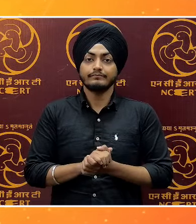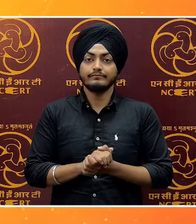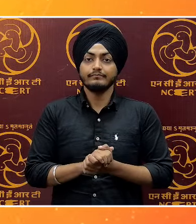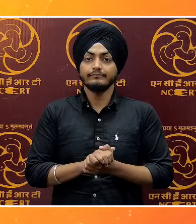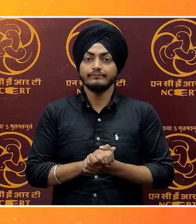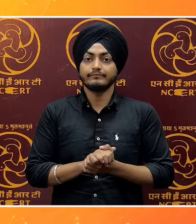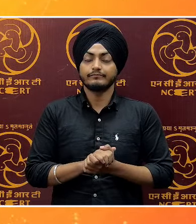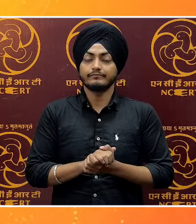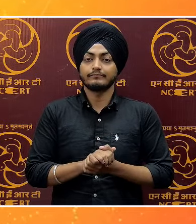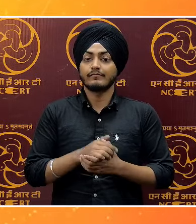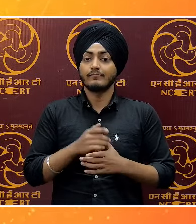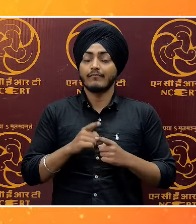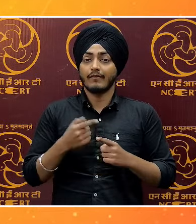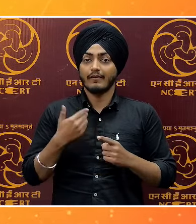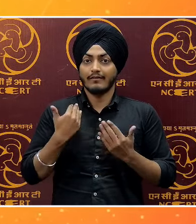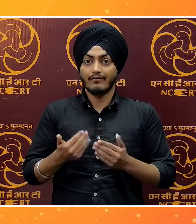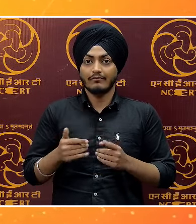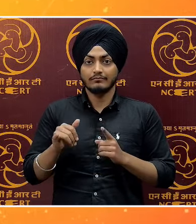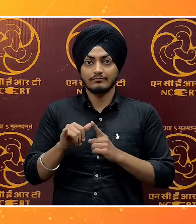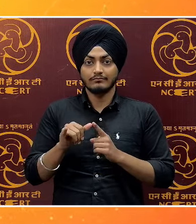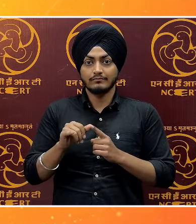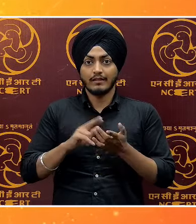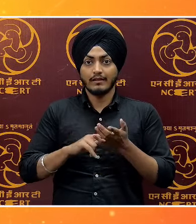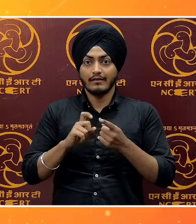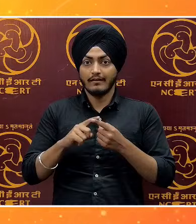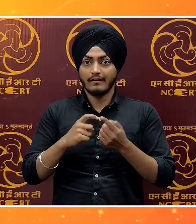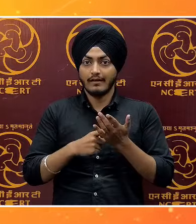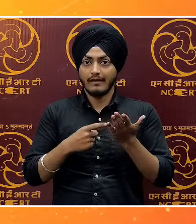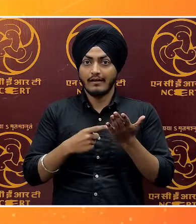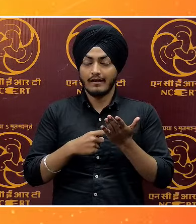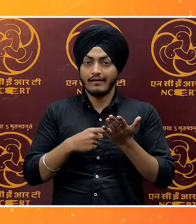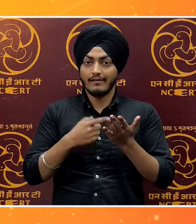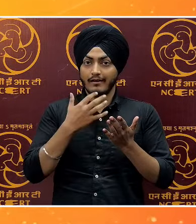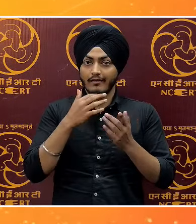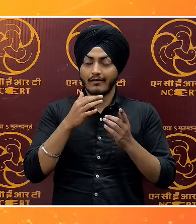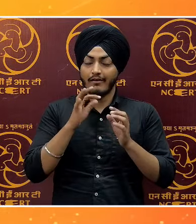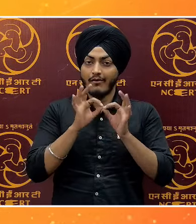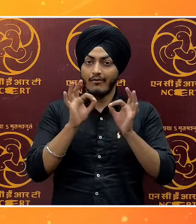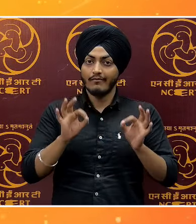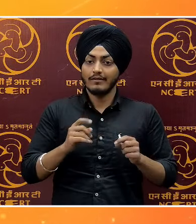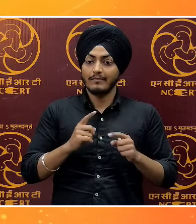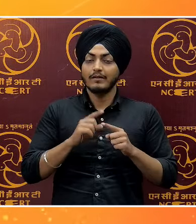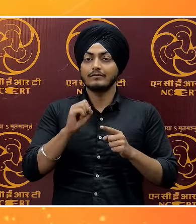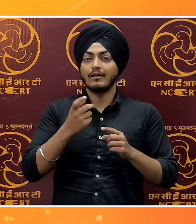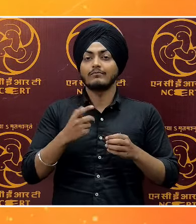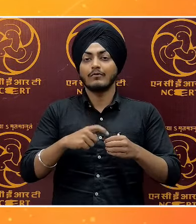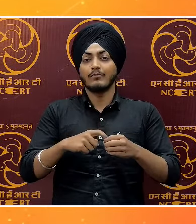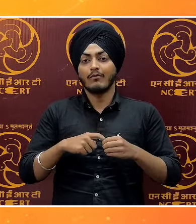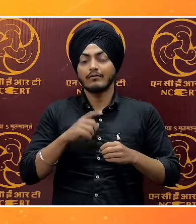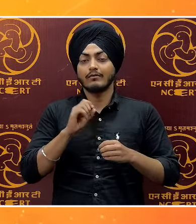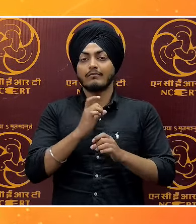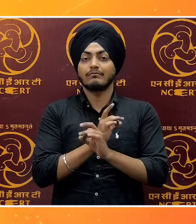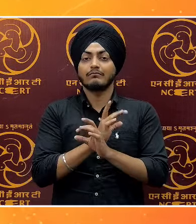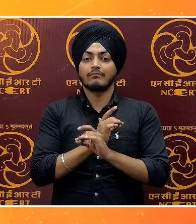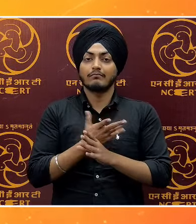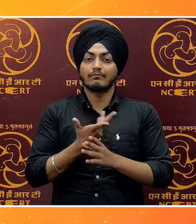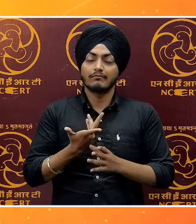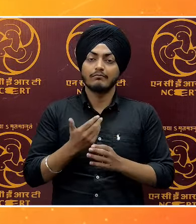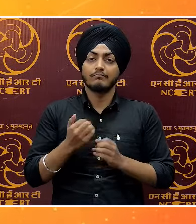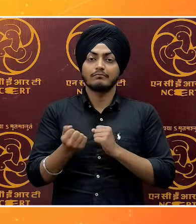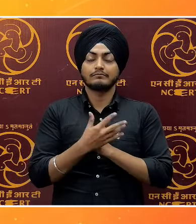tth.class2@ciet.nic.in. And on our YouTube handle NCERT Official as well, you can send us your questions, suggestions, and of course your